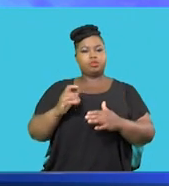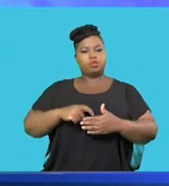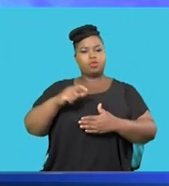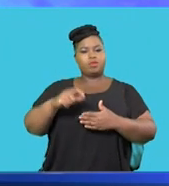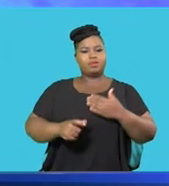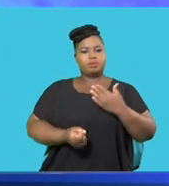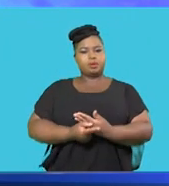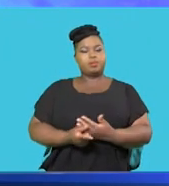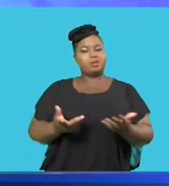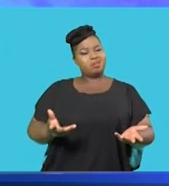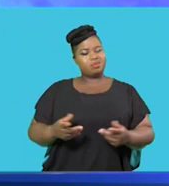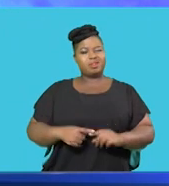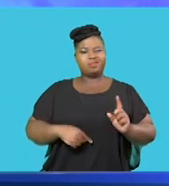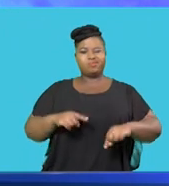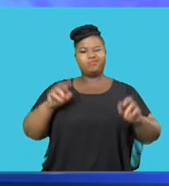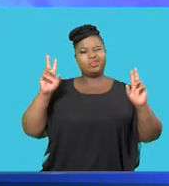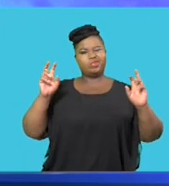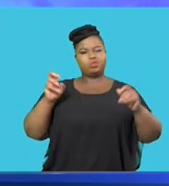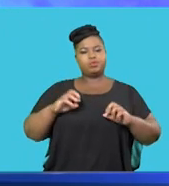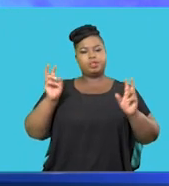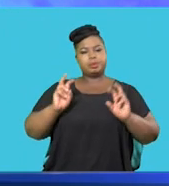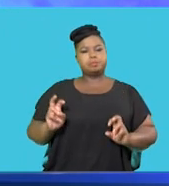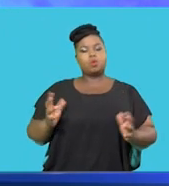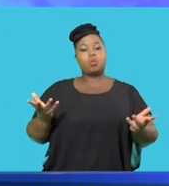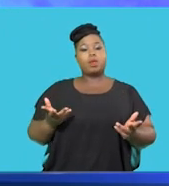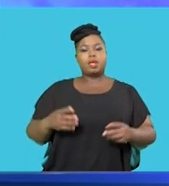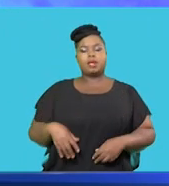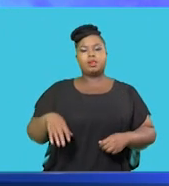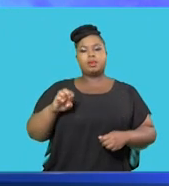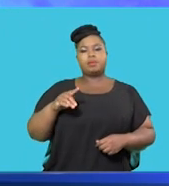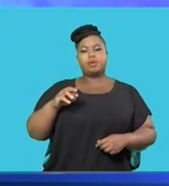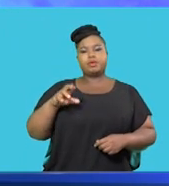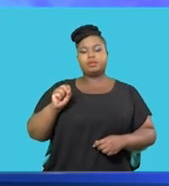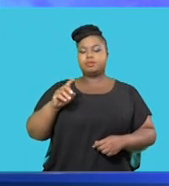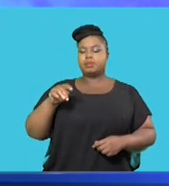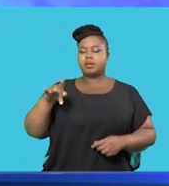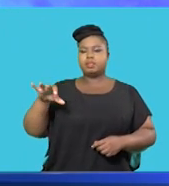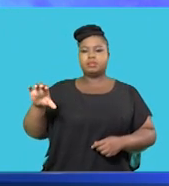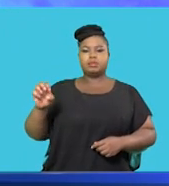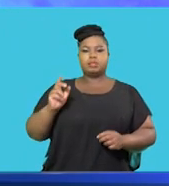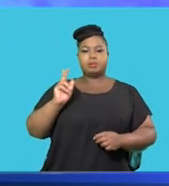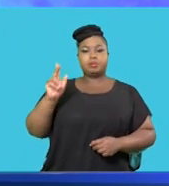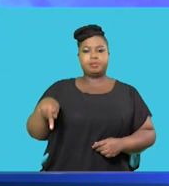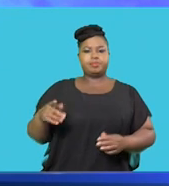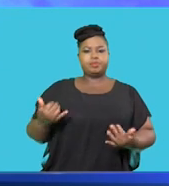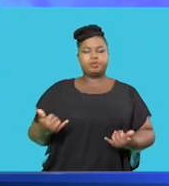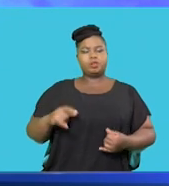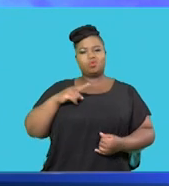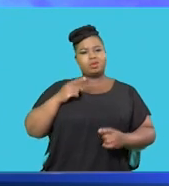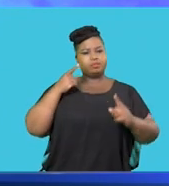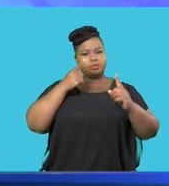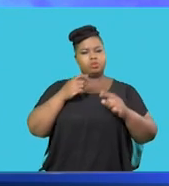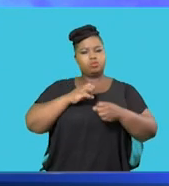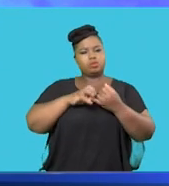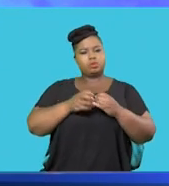le Seboka ka taba tse amanang le eneji Empress Palace ya Kempton Park hoseng ha kajeno. Sesosa sa Seboka sena ke ho tshohla ha